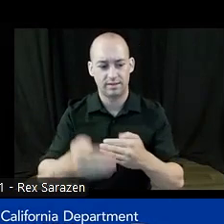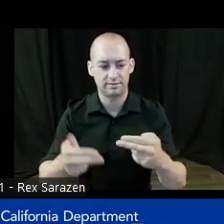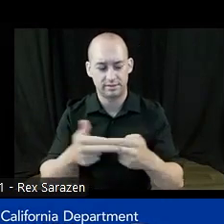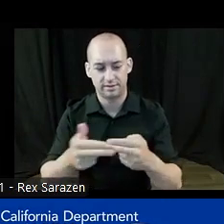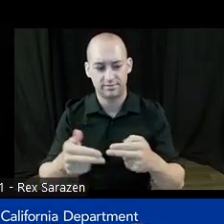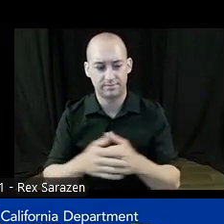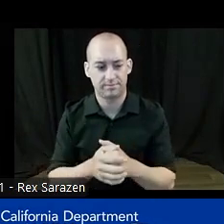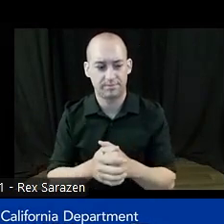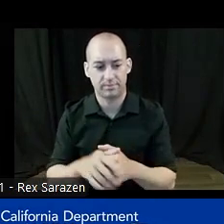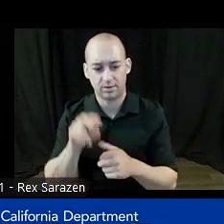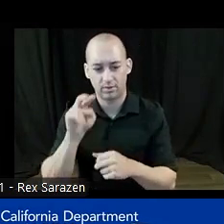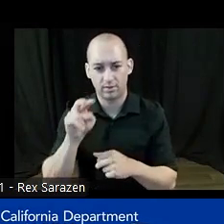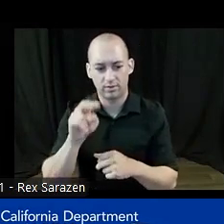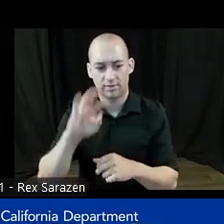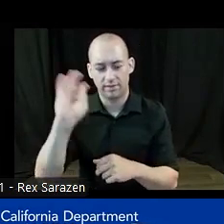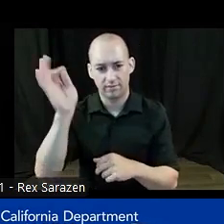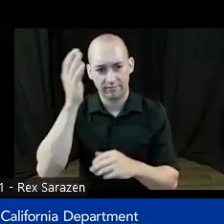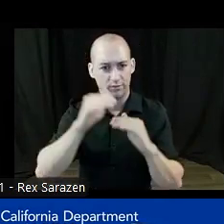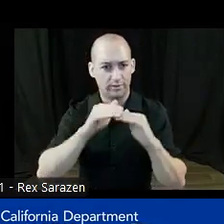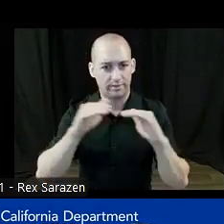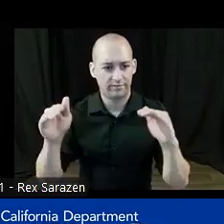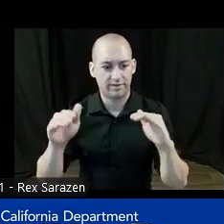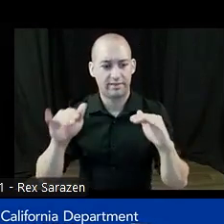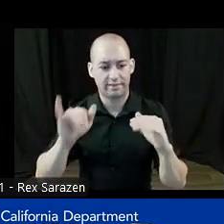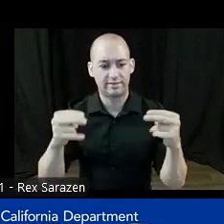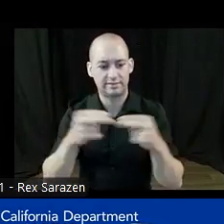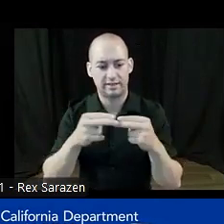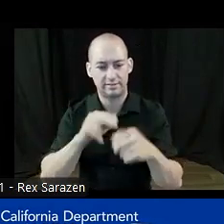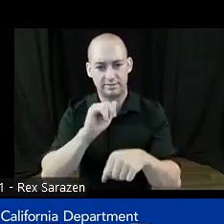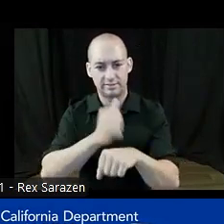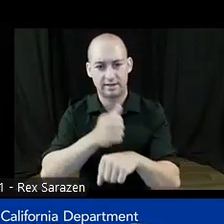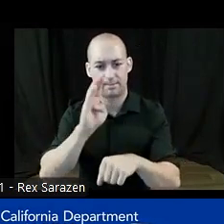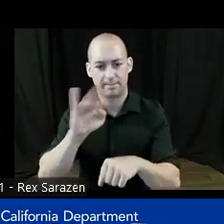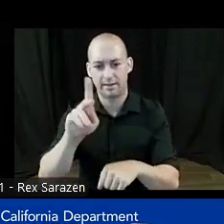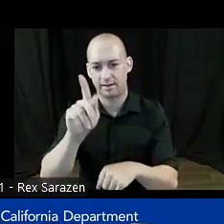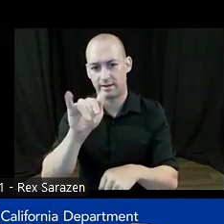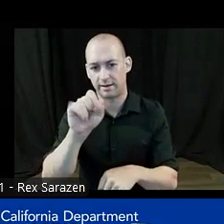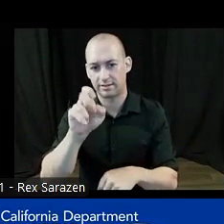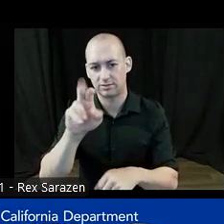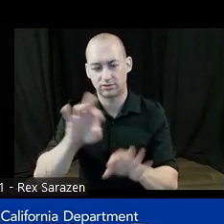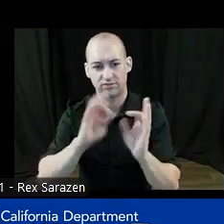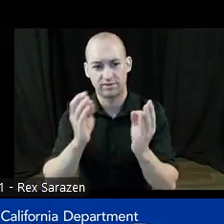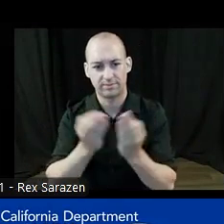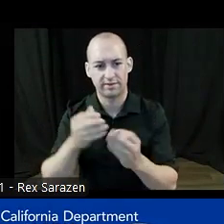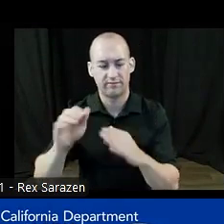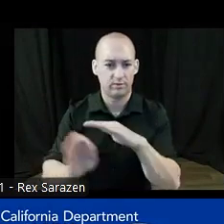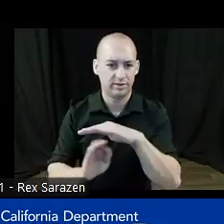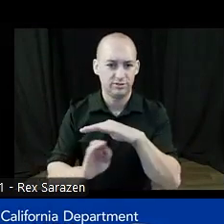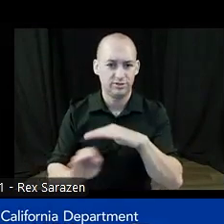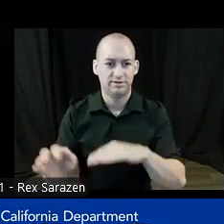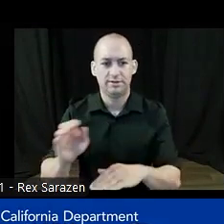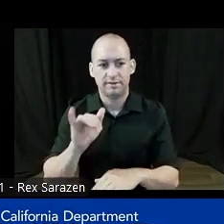When you look at the federal level, and this is a slide that was put together by the Kaiser Family Foundation, and again, this represents